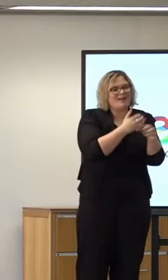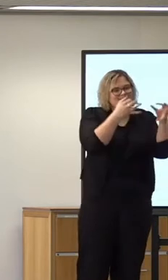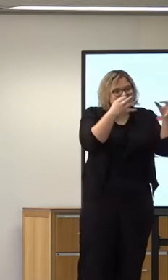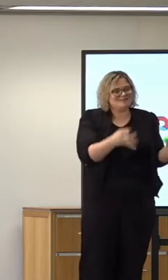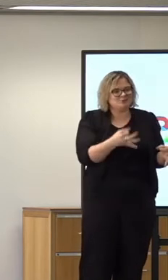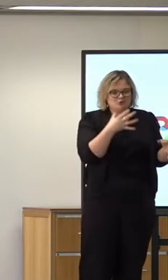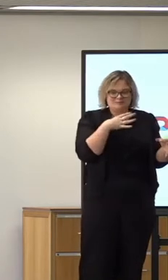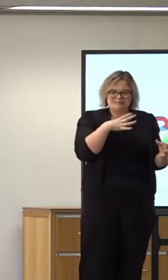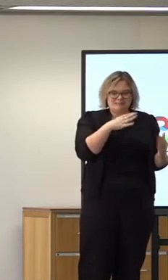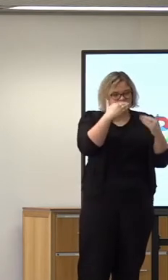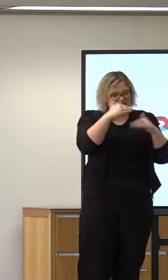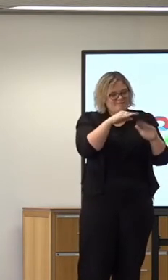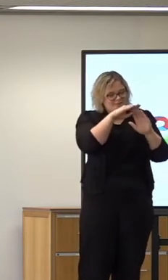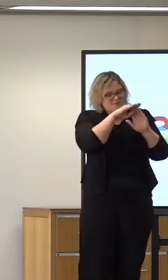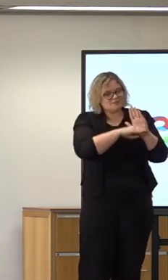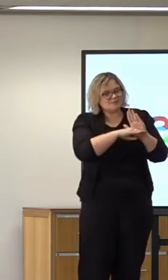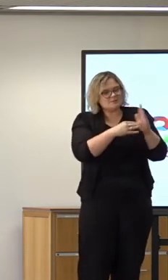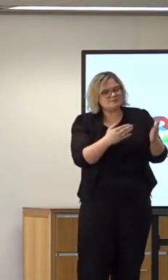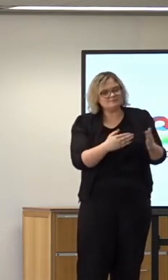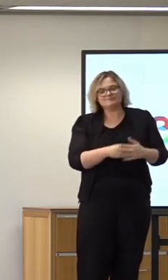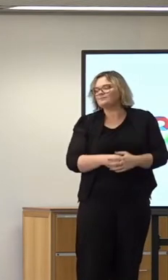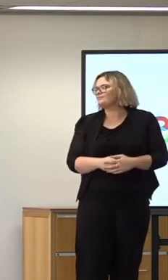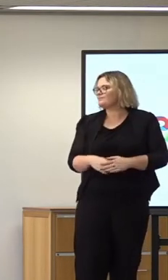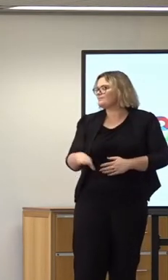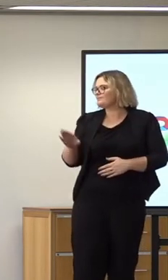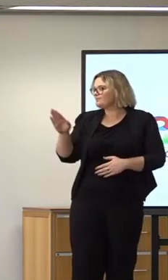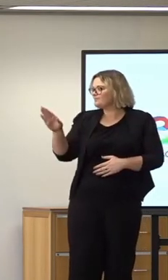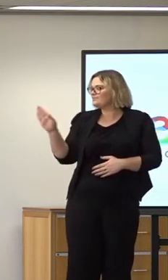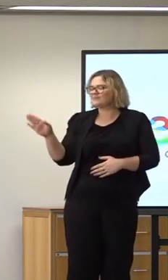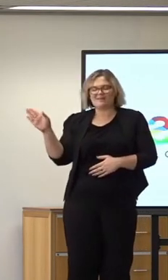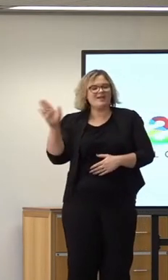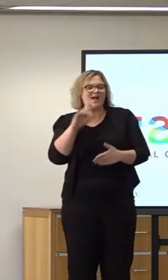made. And what Gemma said, it's going to be a